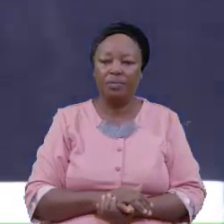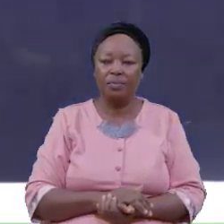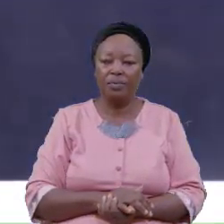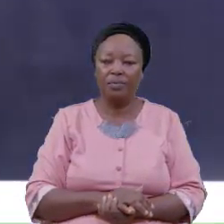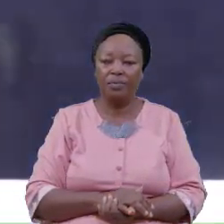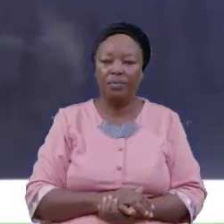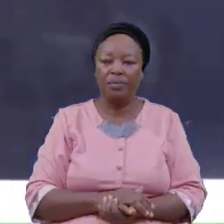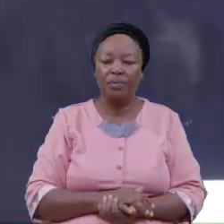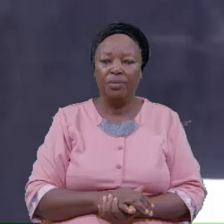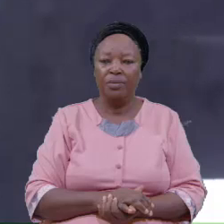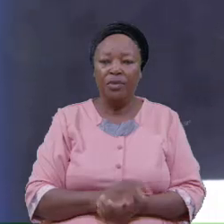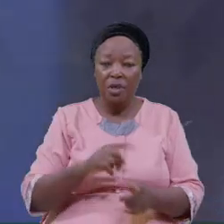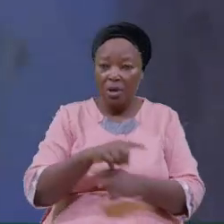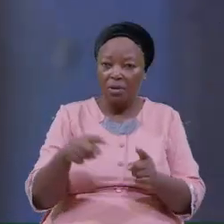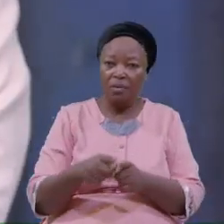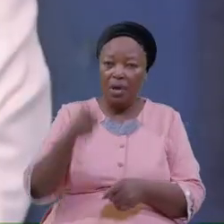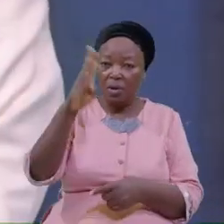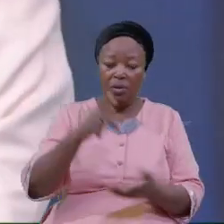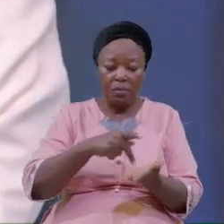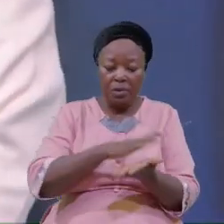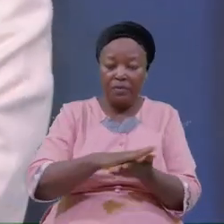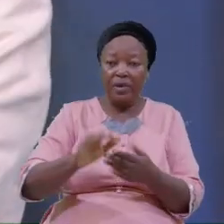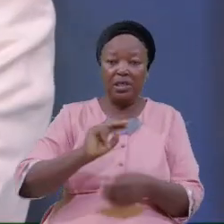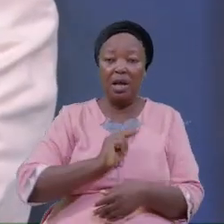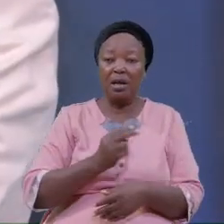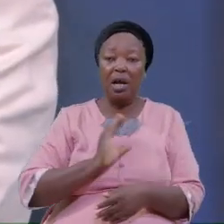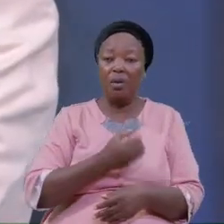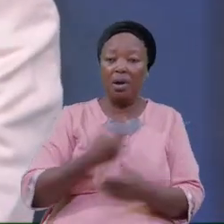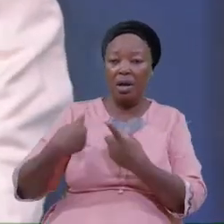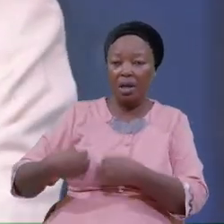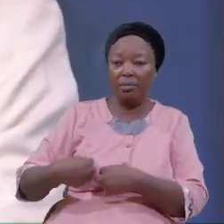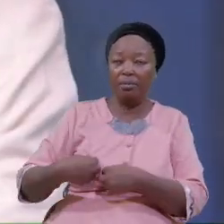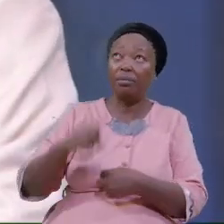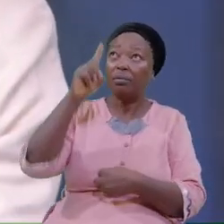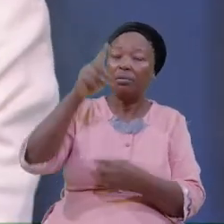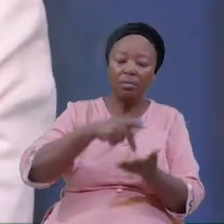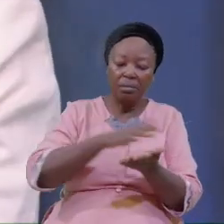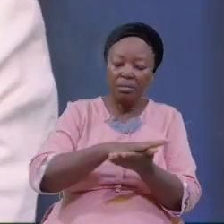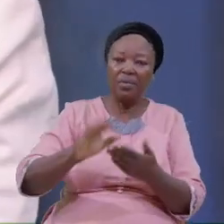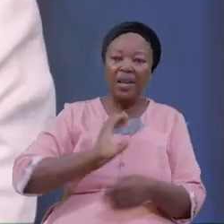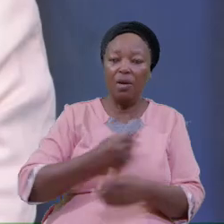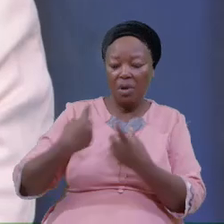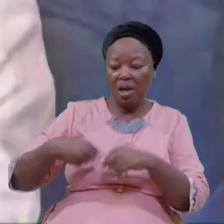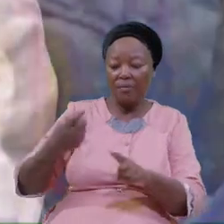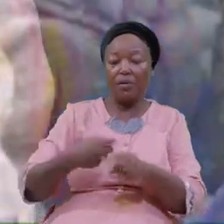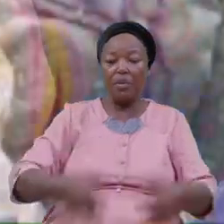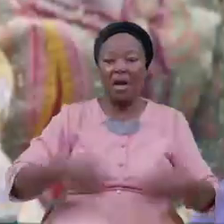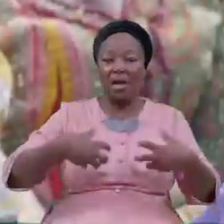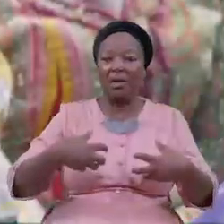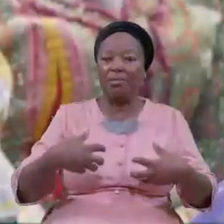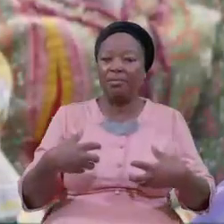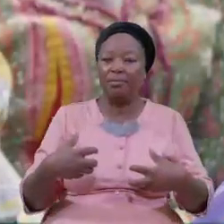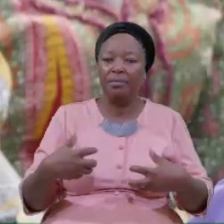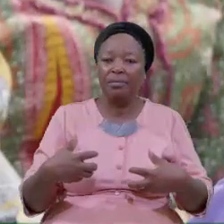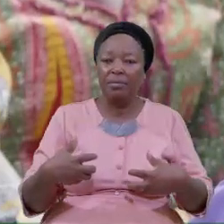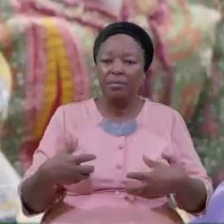When God purifies our heart, he purifies our heart from anger. So we're not